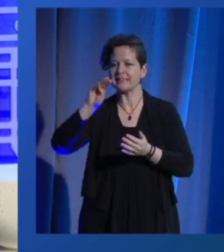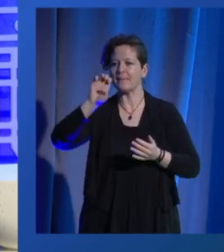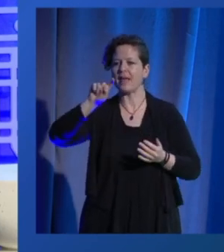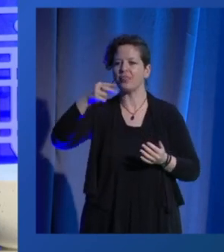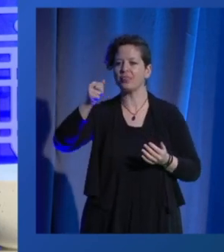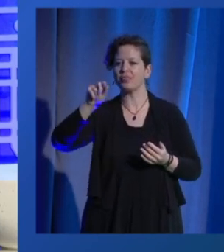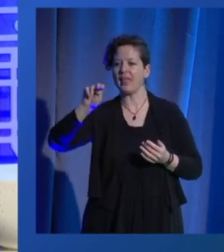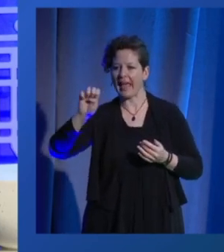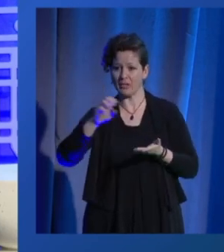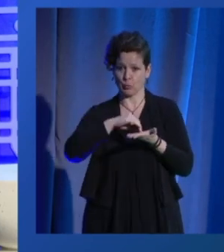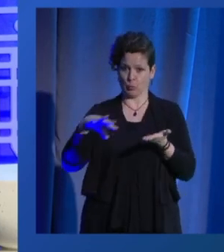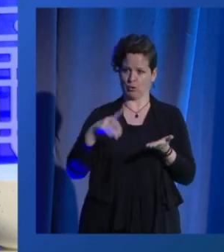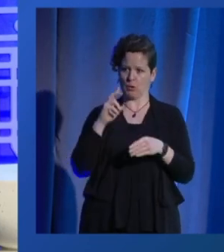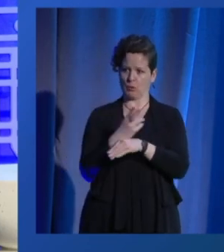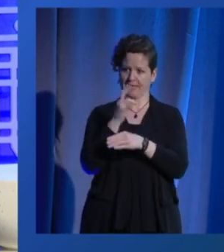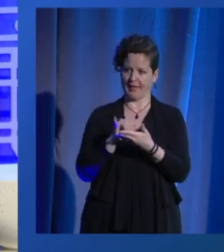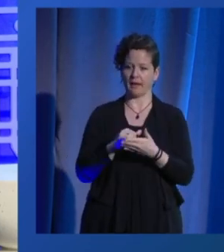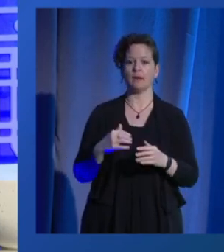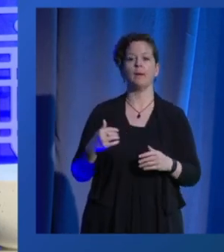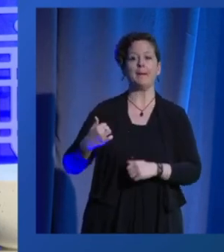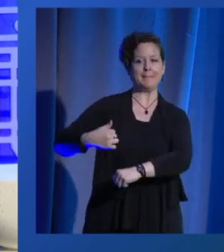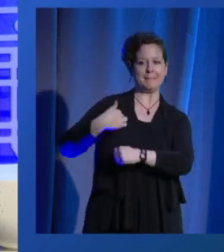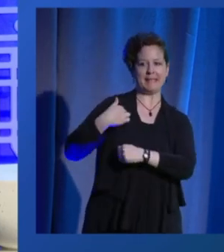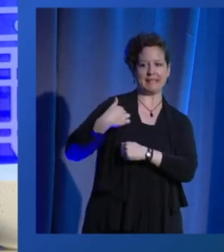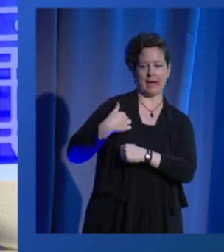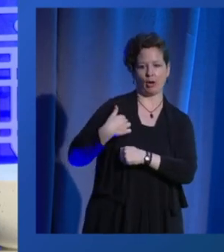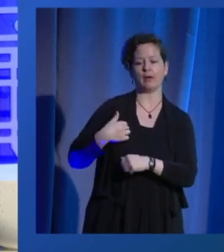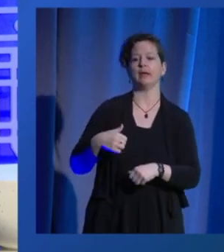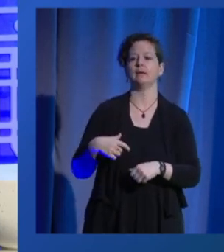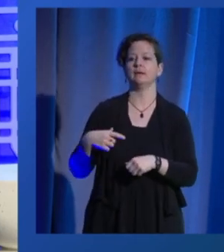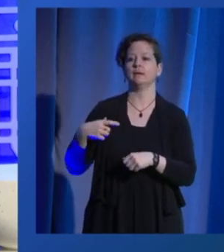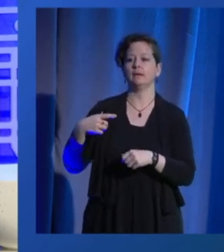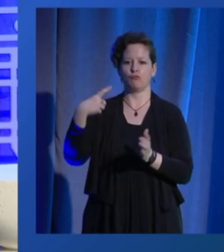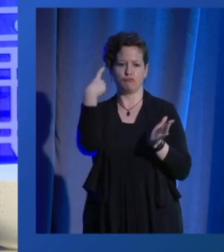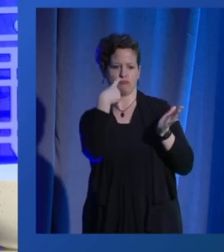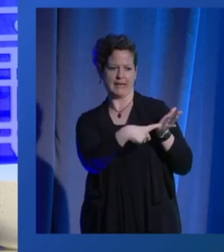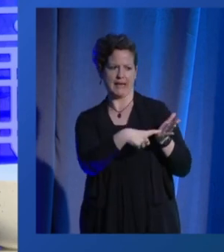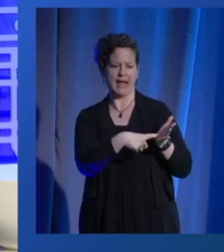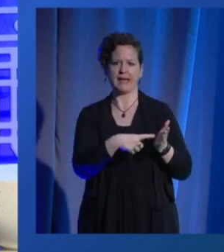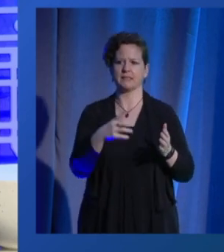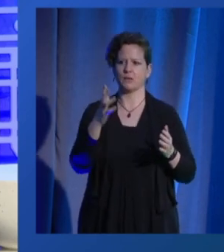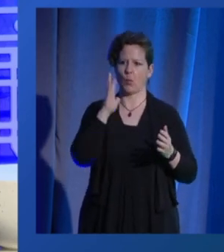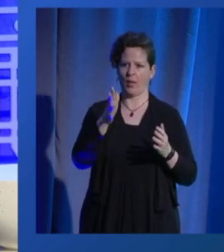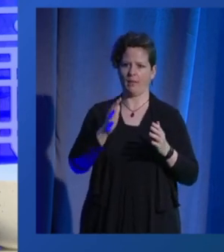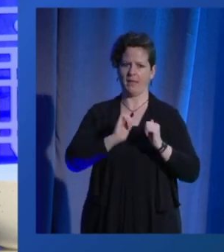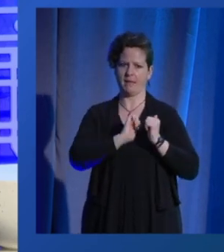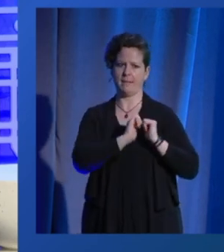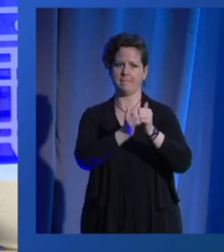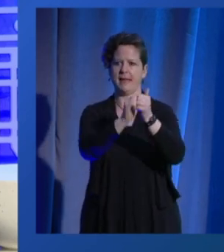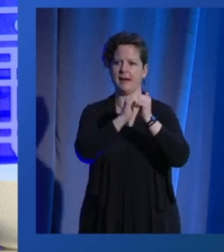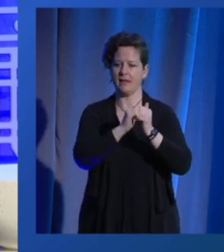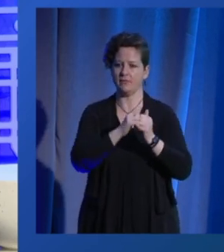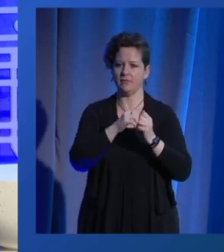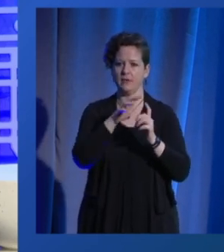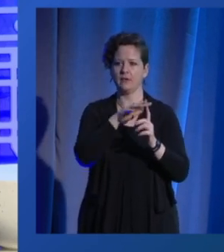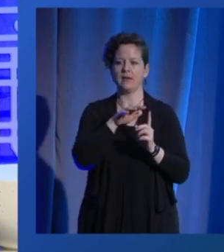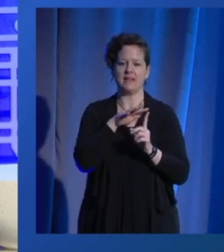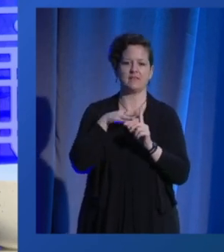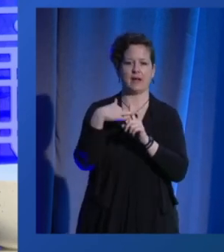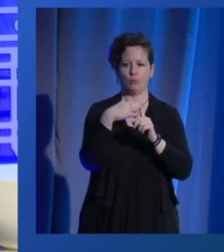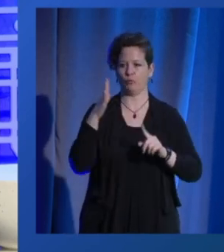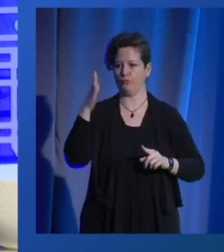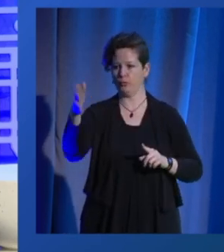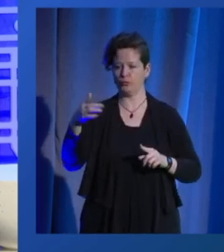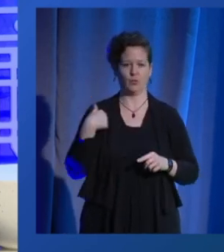senior military leaders say is that we're going to operate in a contested environment in the future which is something we've not done in a generation uh we have also